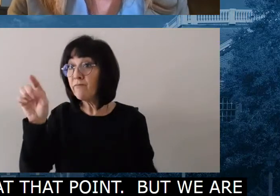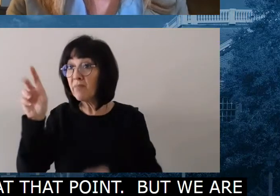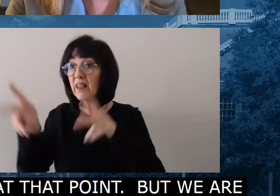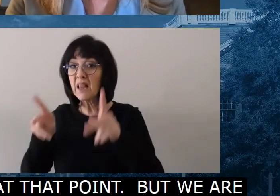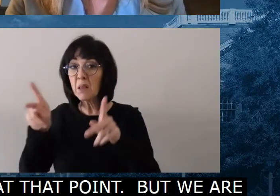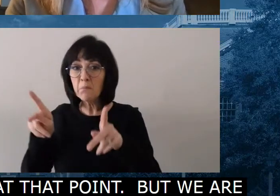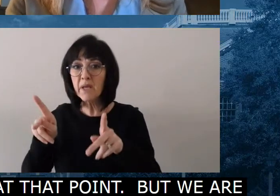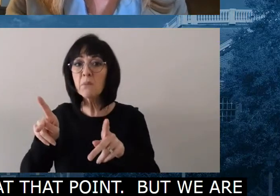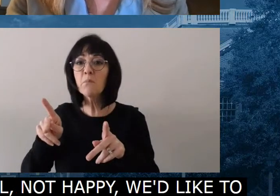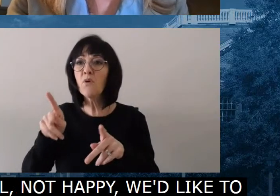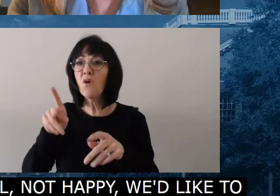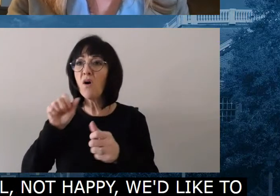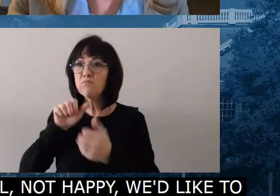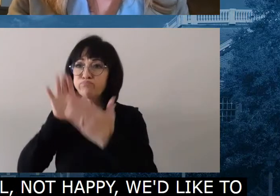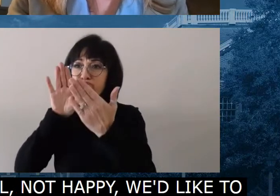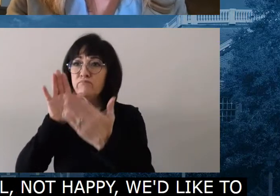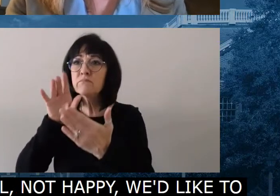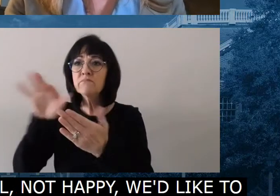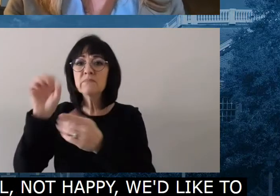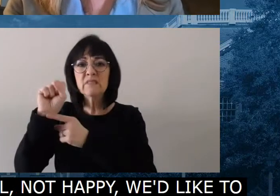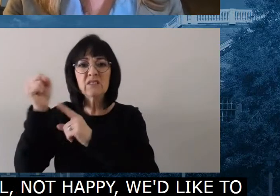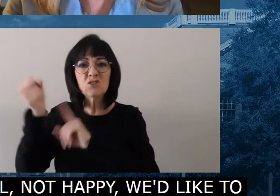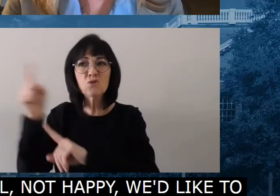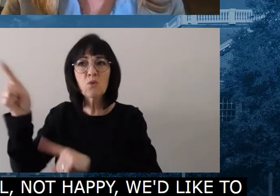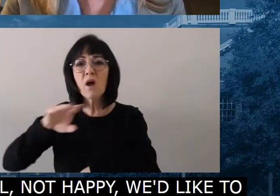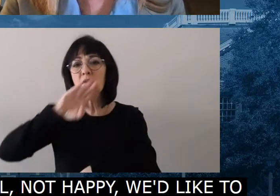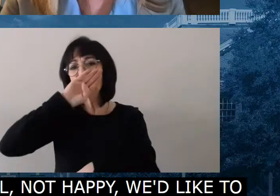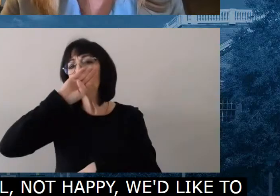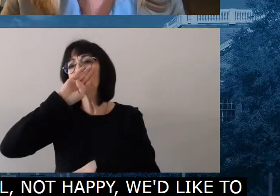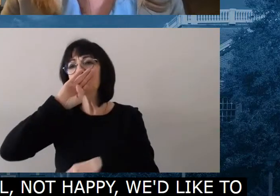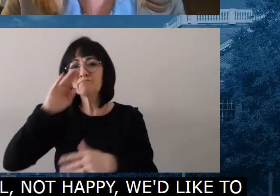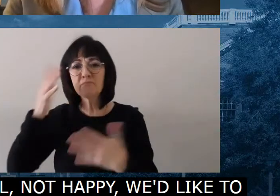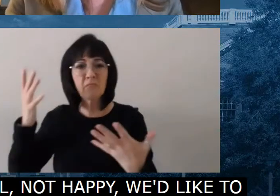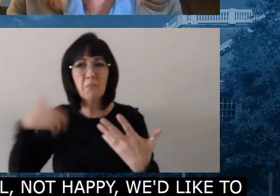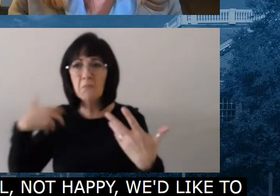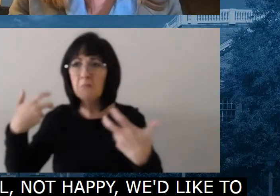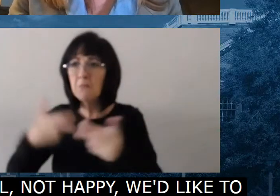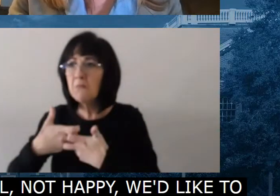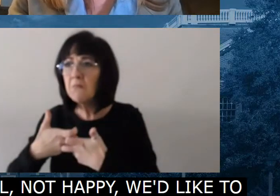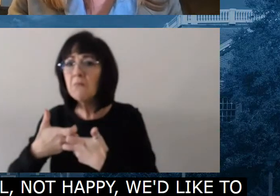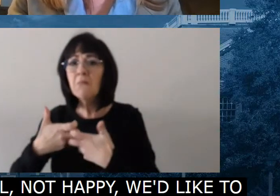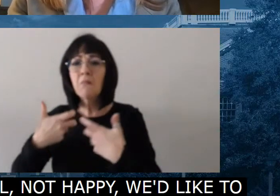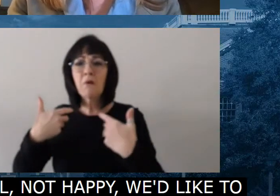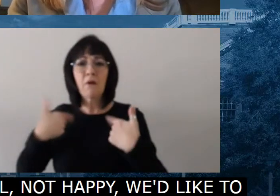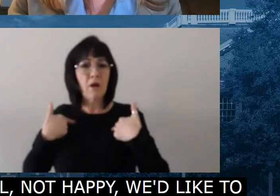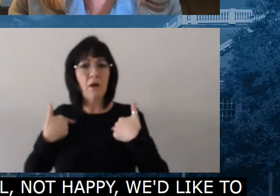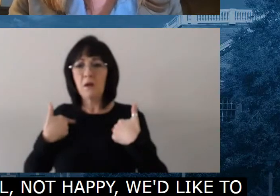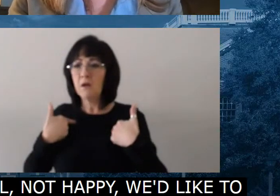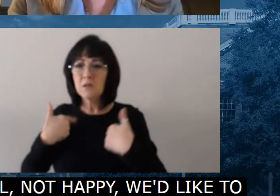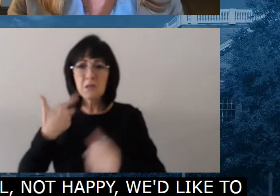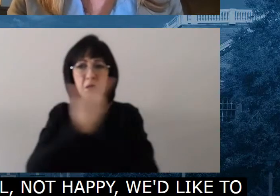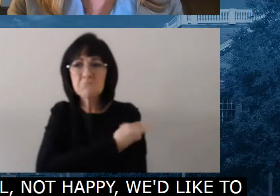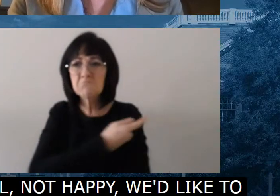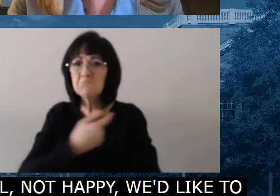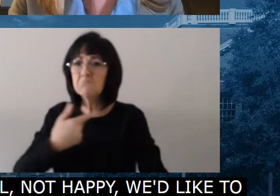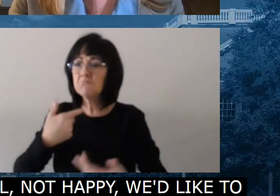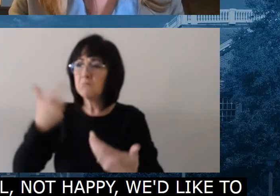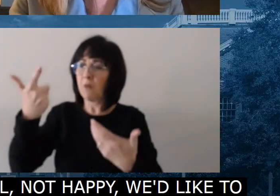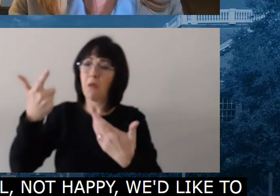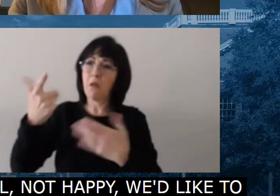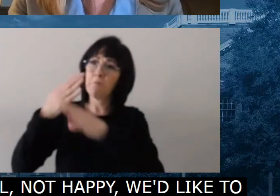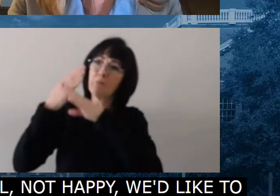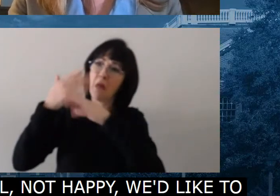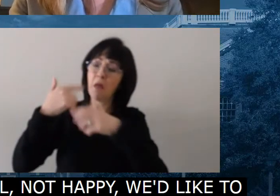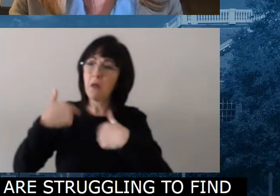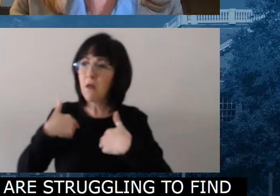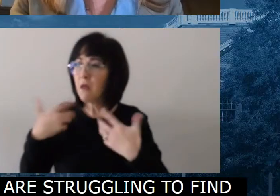situations where people are struggling to find a provider or health system that can vaccinate